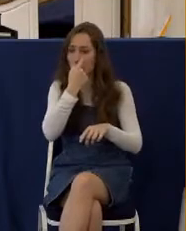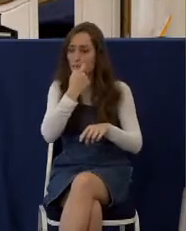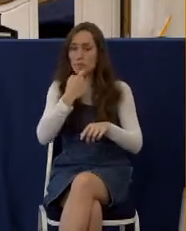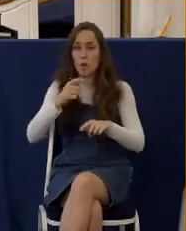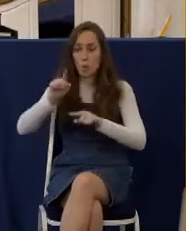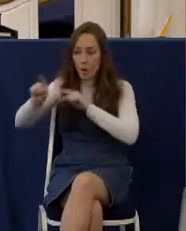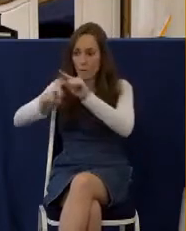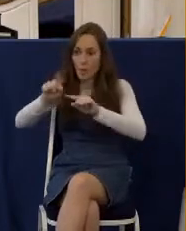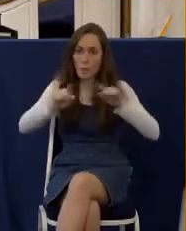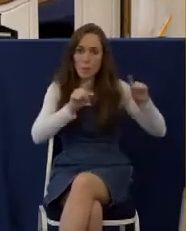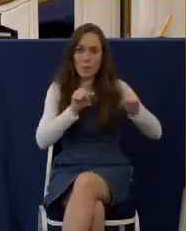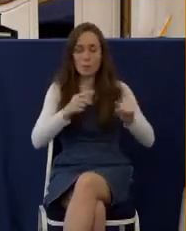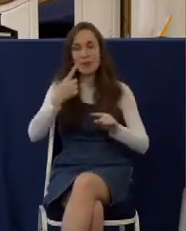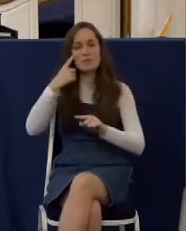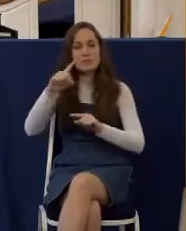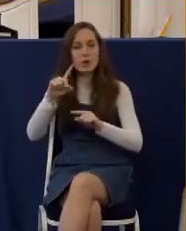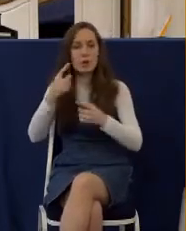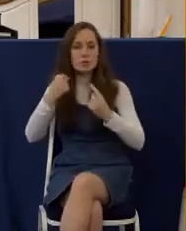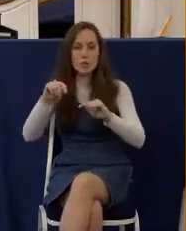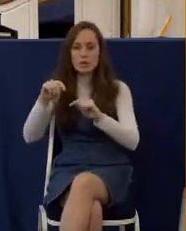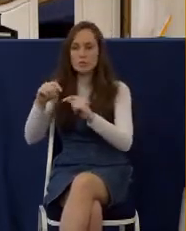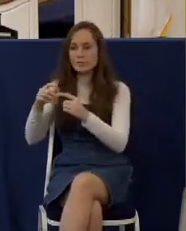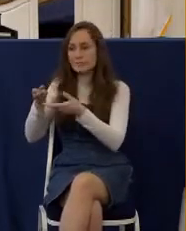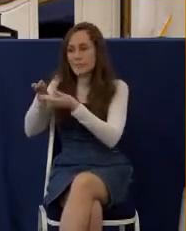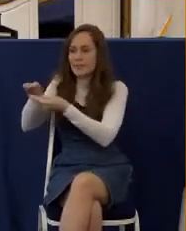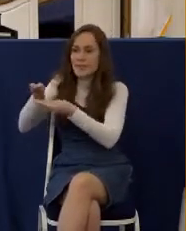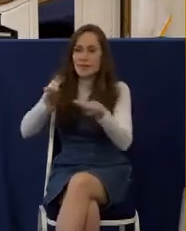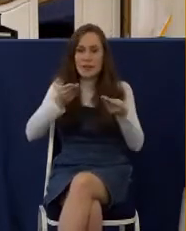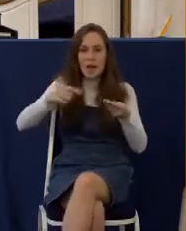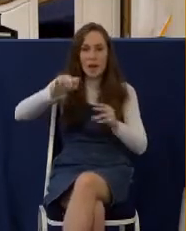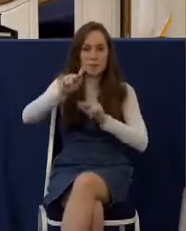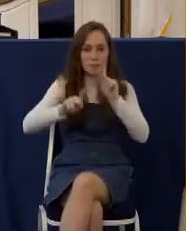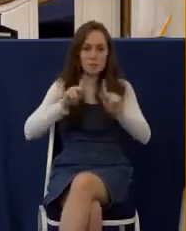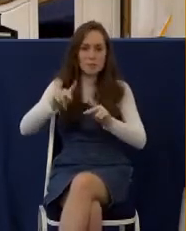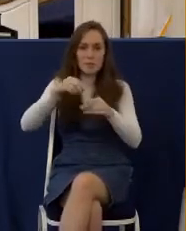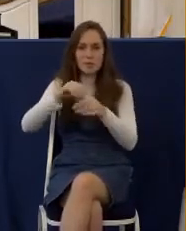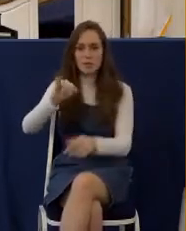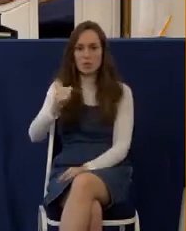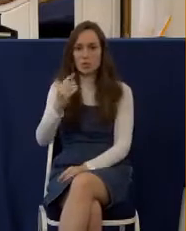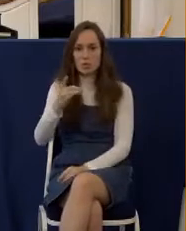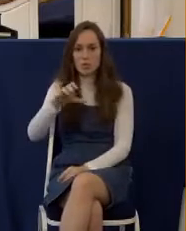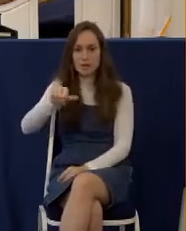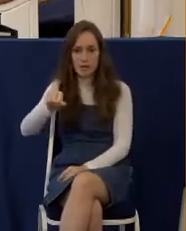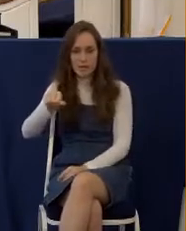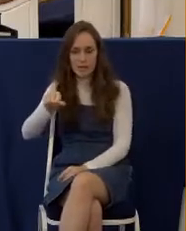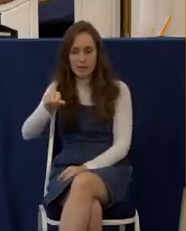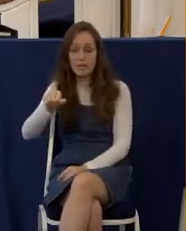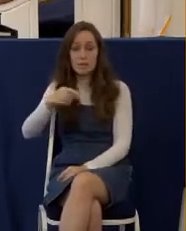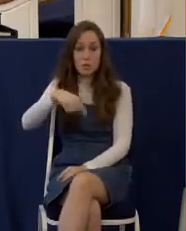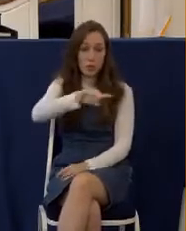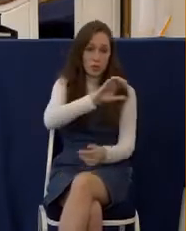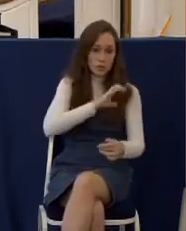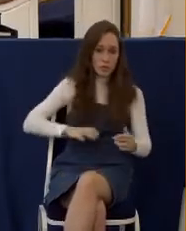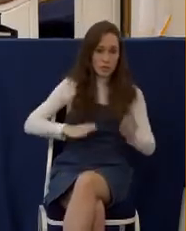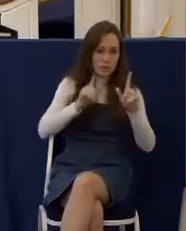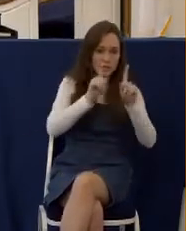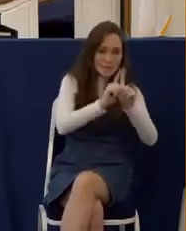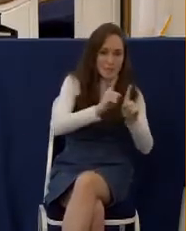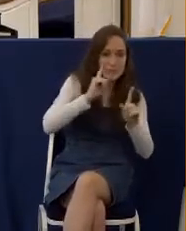brethren which dwelt in Judea." They determined to help out their brethren as much as